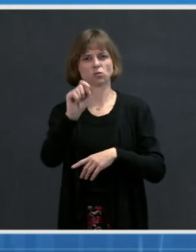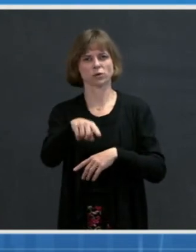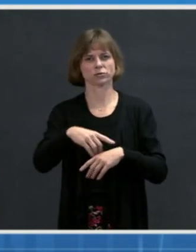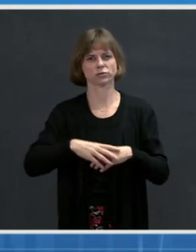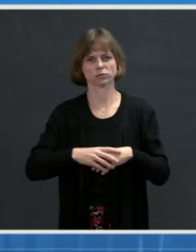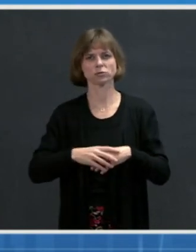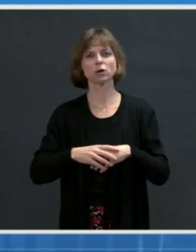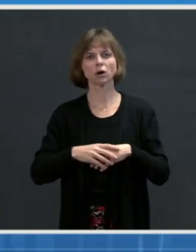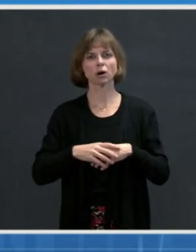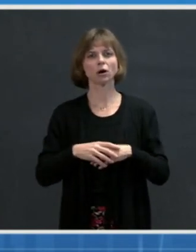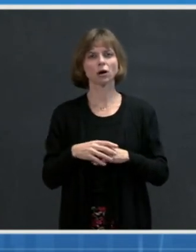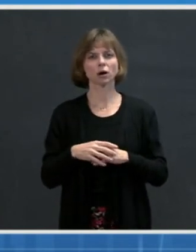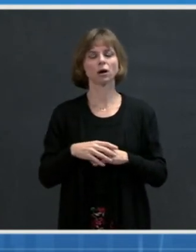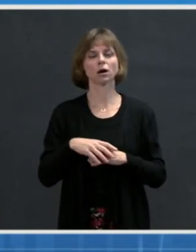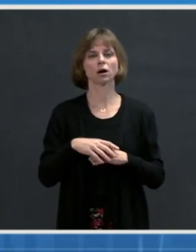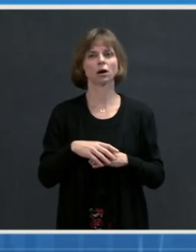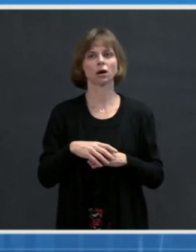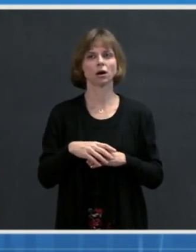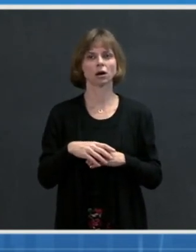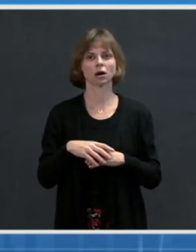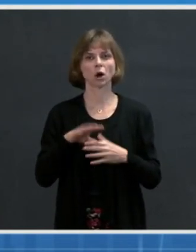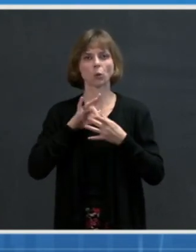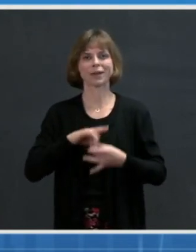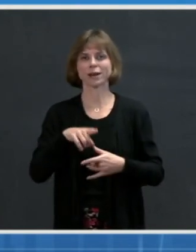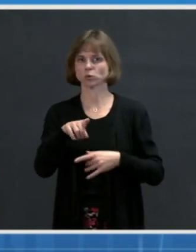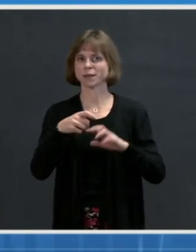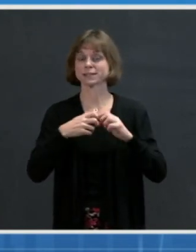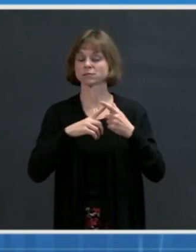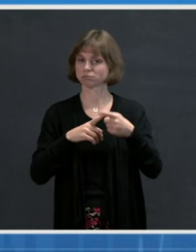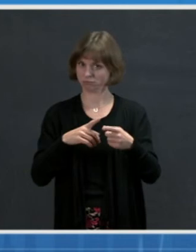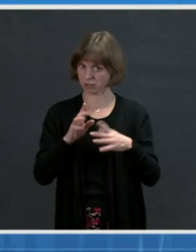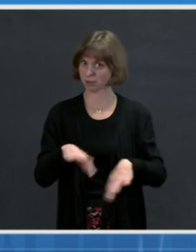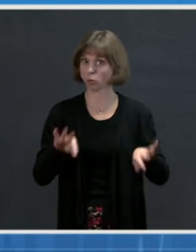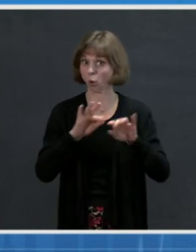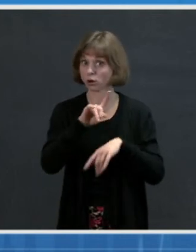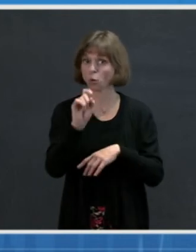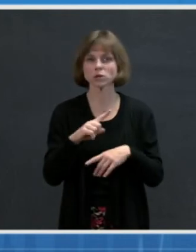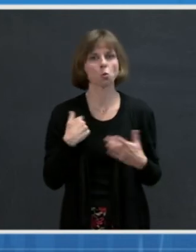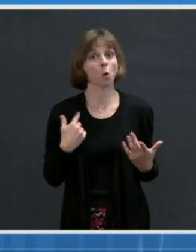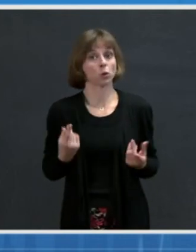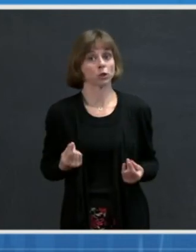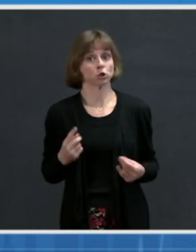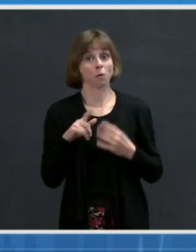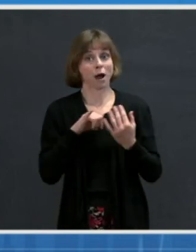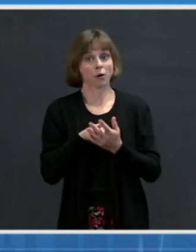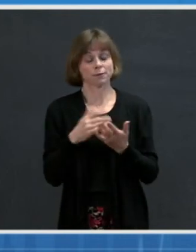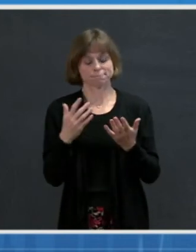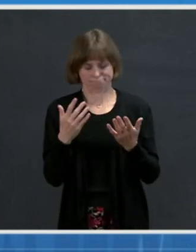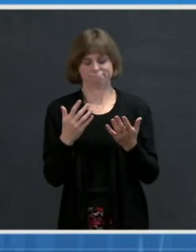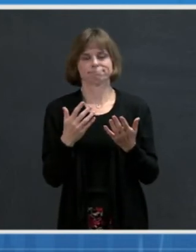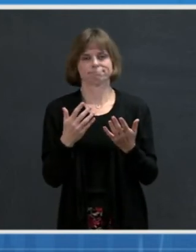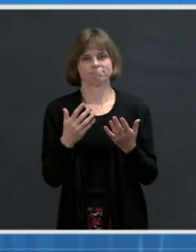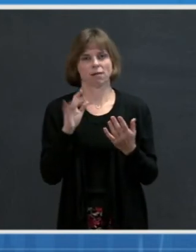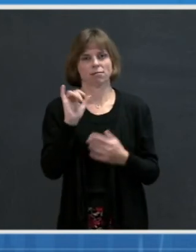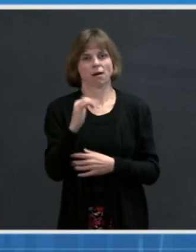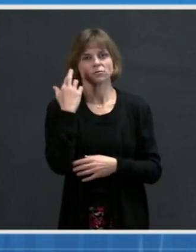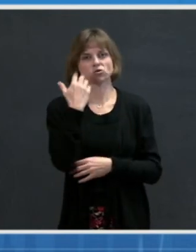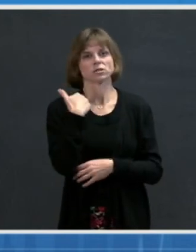to this syndrome. Very important question about what we can do about it. And that's the reason why we are creating